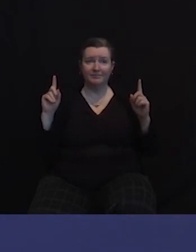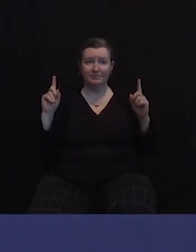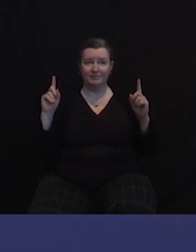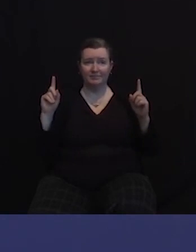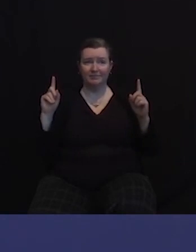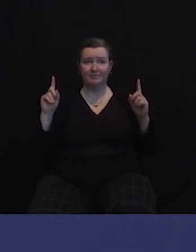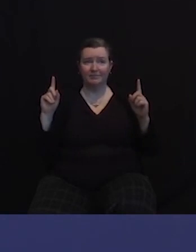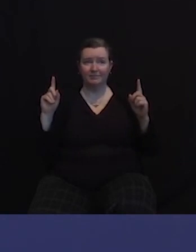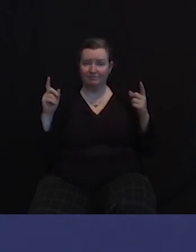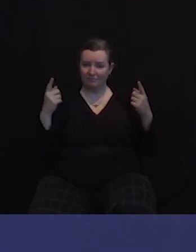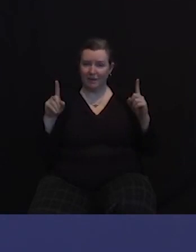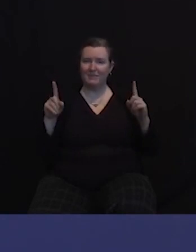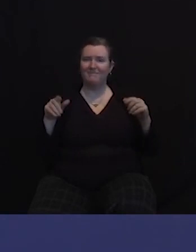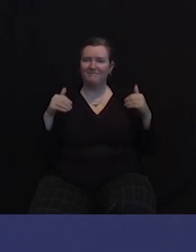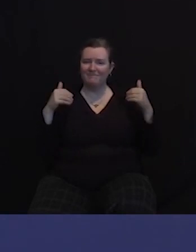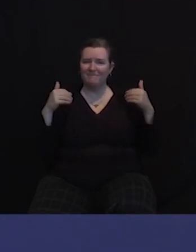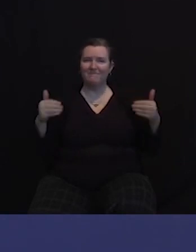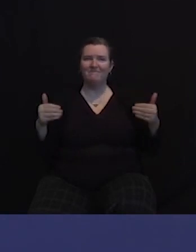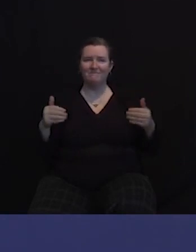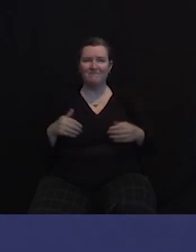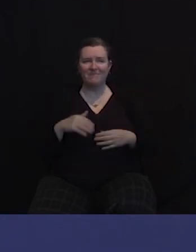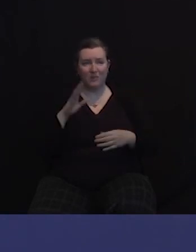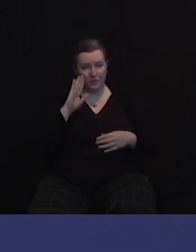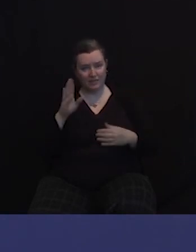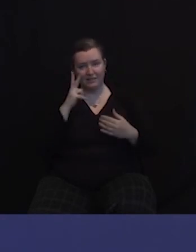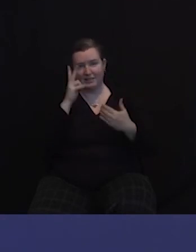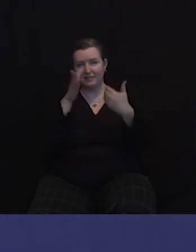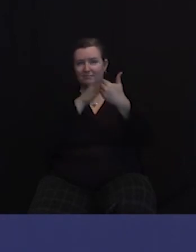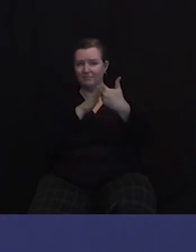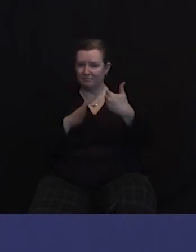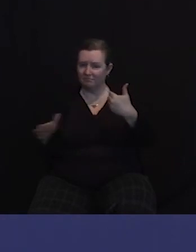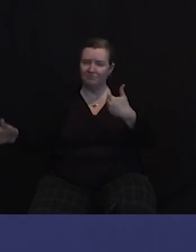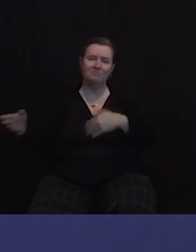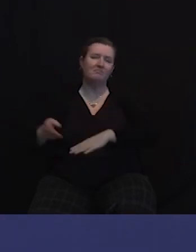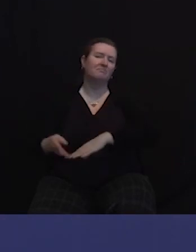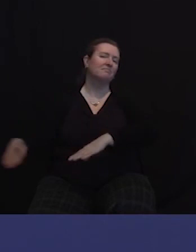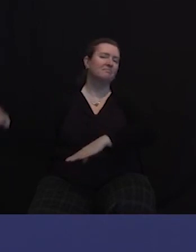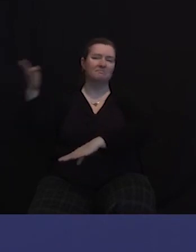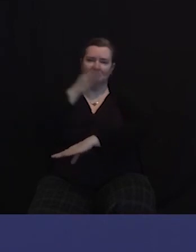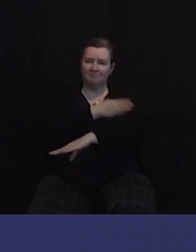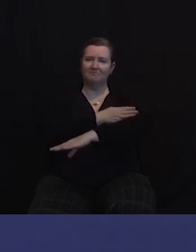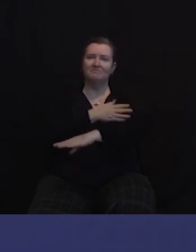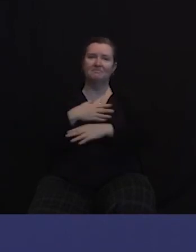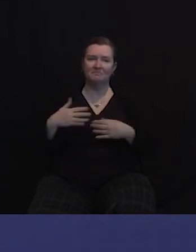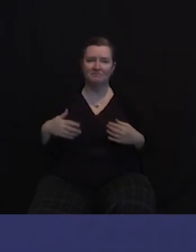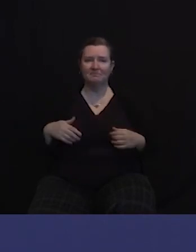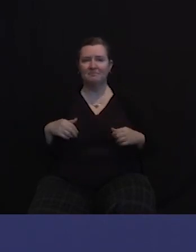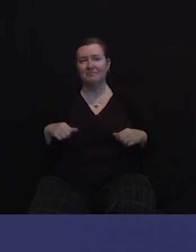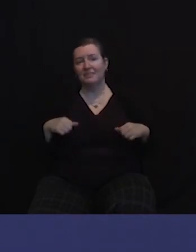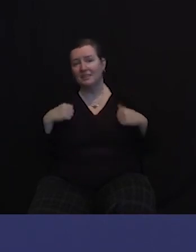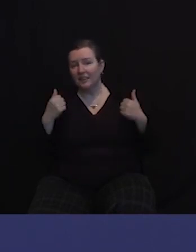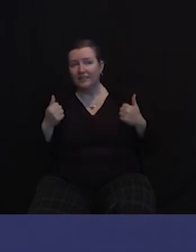as of today, better days are here. And lives that have been nicked up or in some